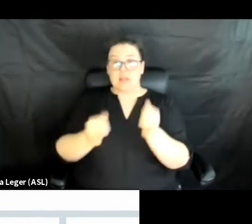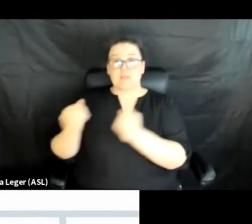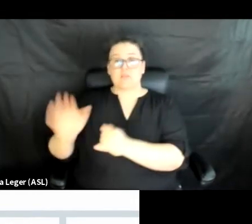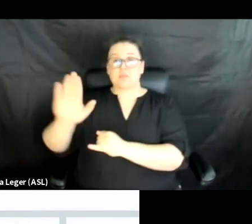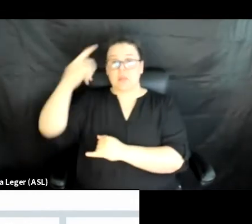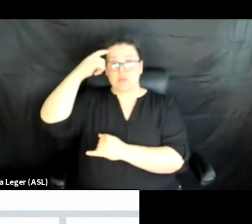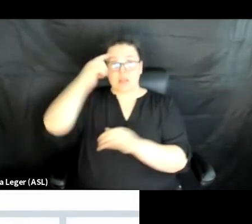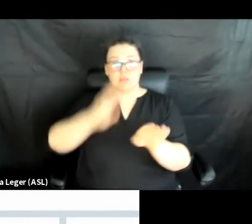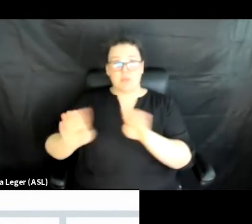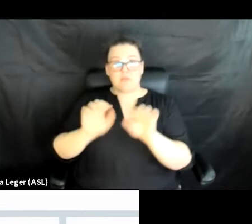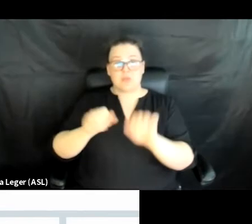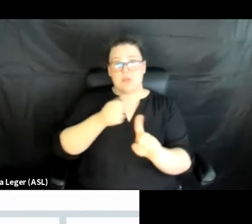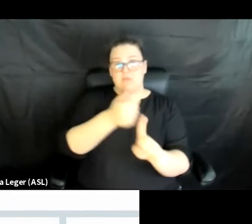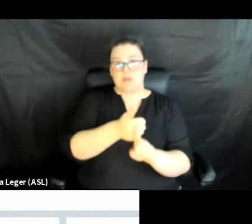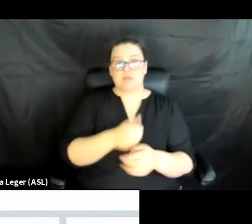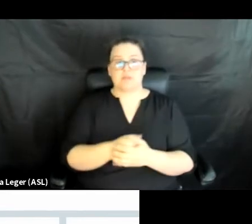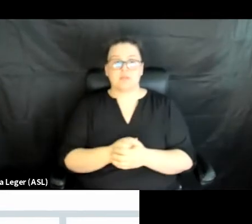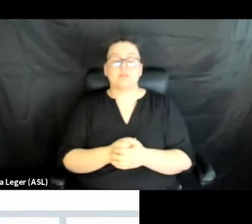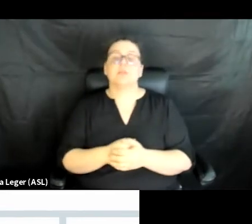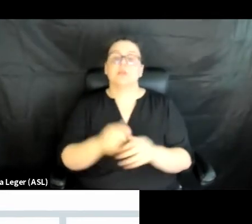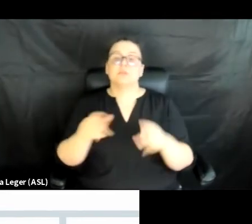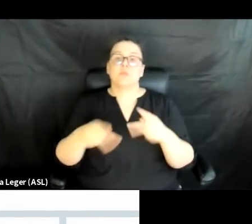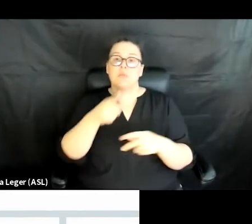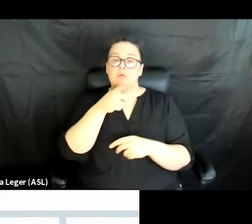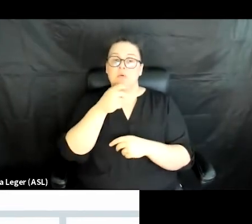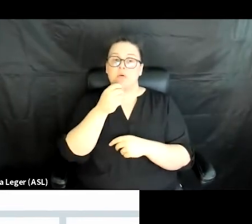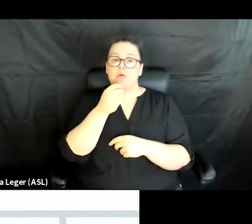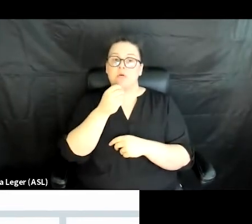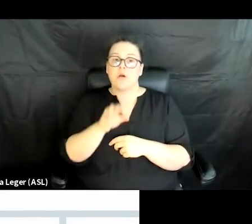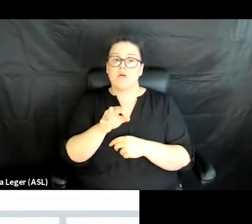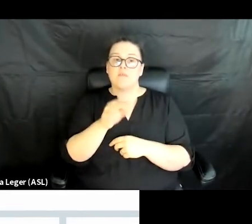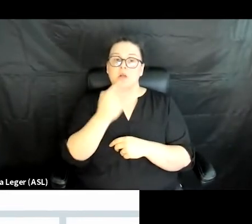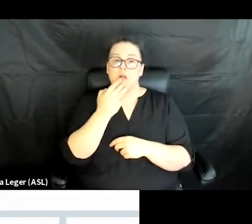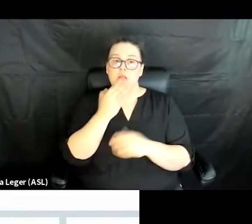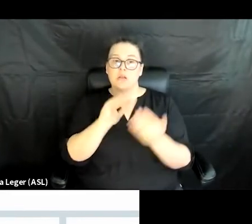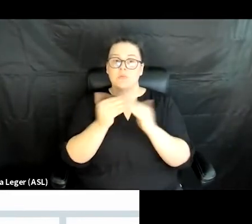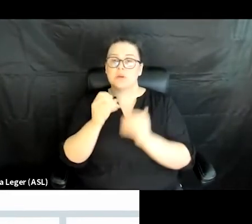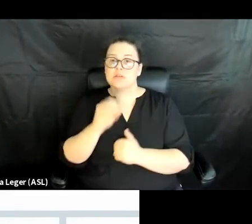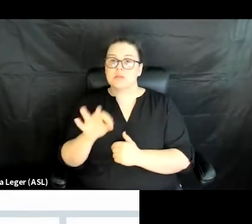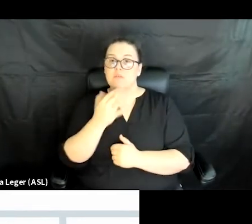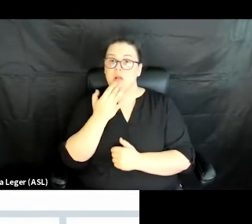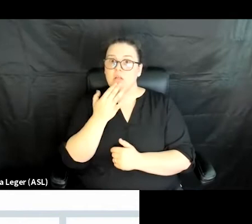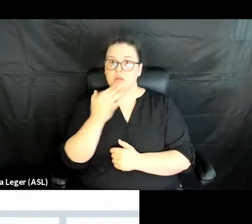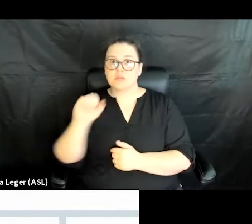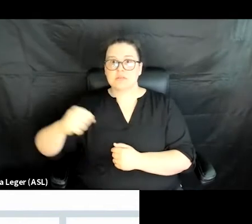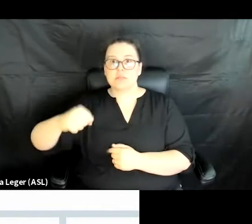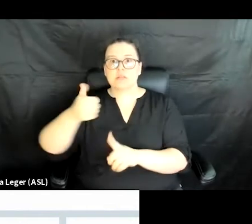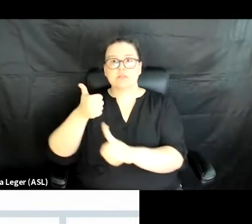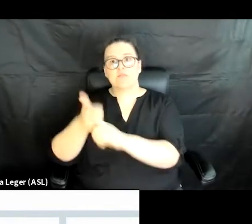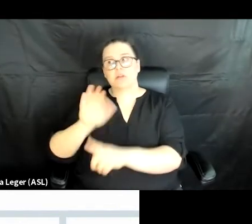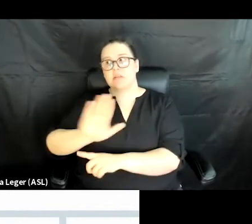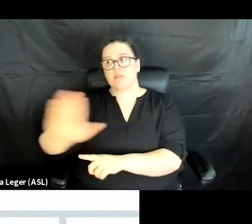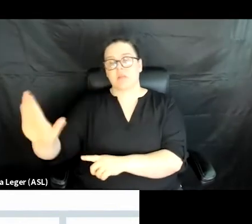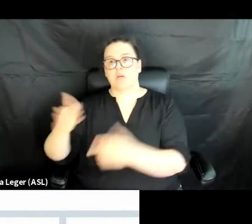we're covering, communities of color, people of communities of color, it actually does affect their well-being and